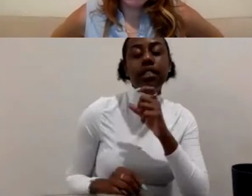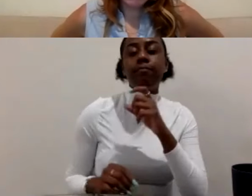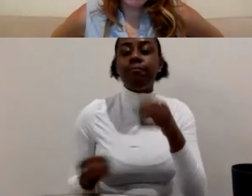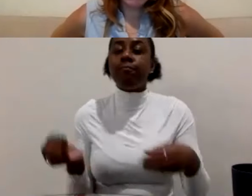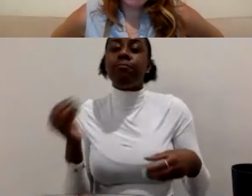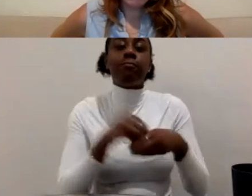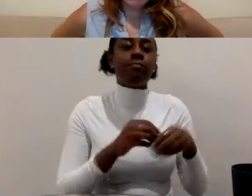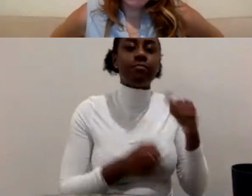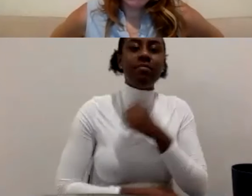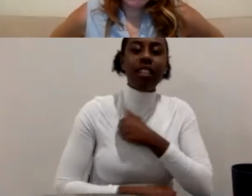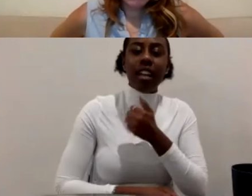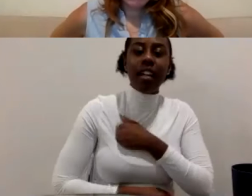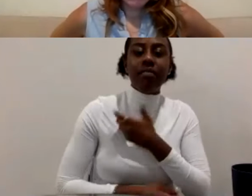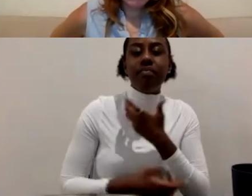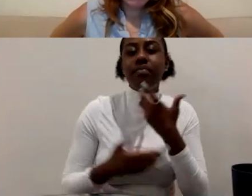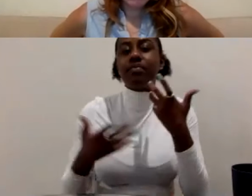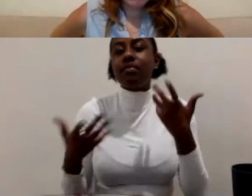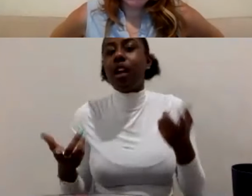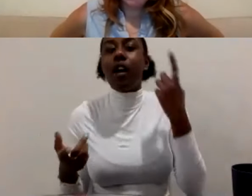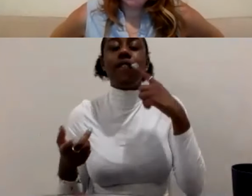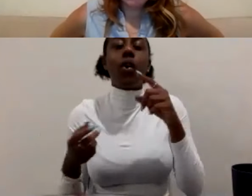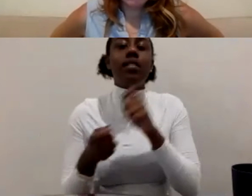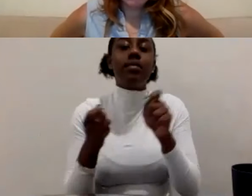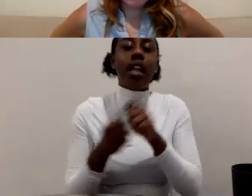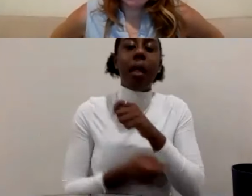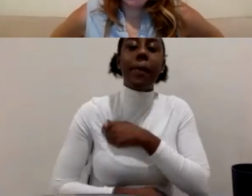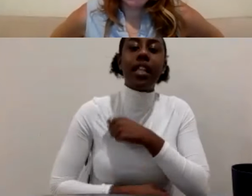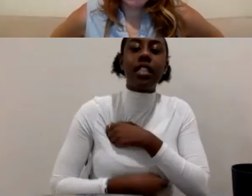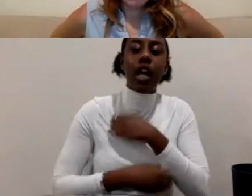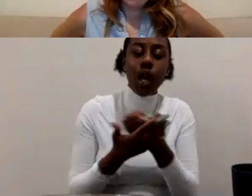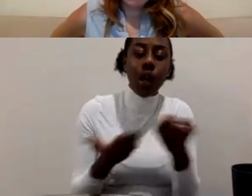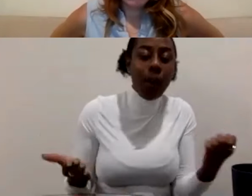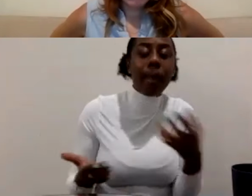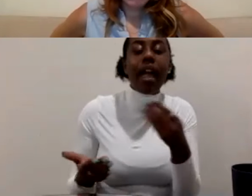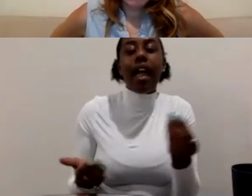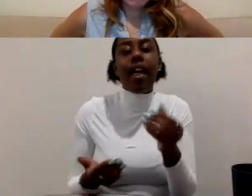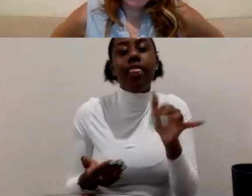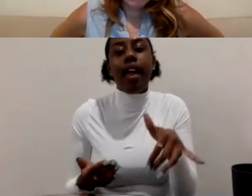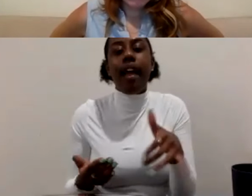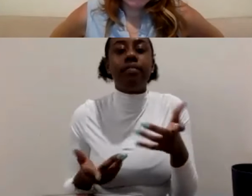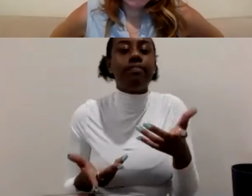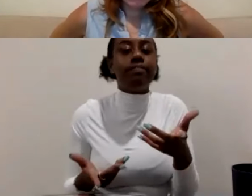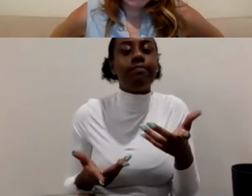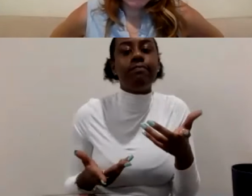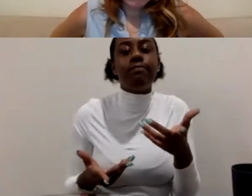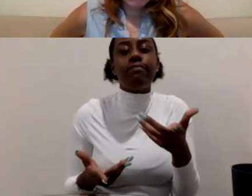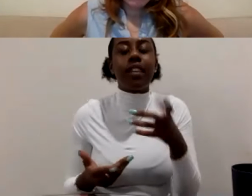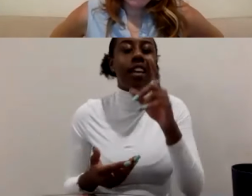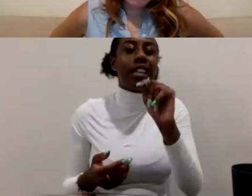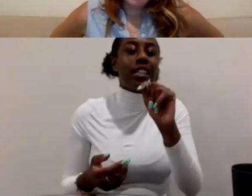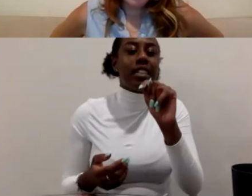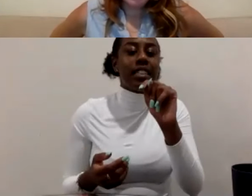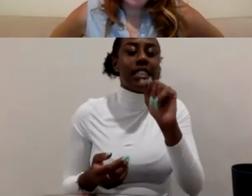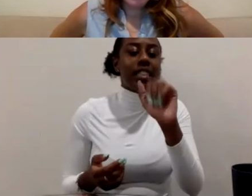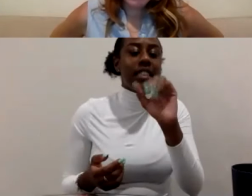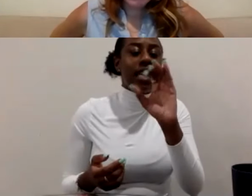for military type equipment and that level of sort of tactical strategy against